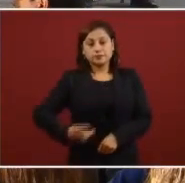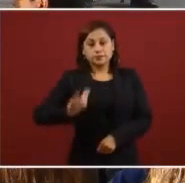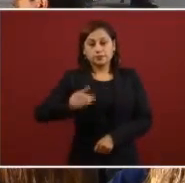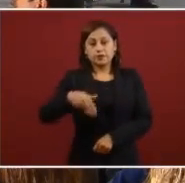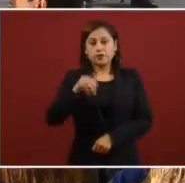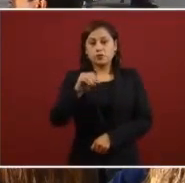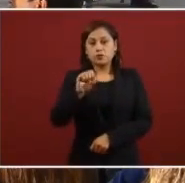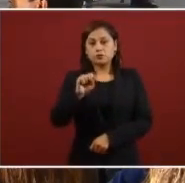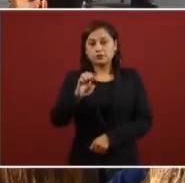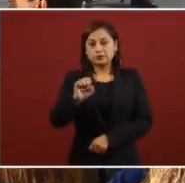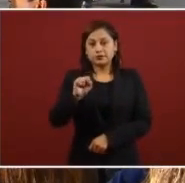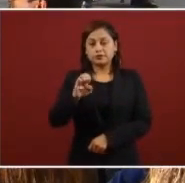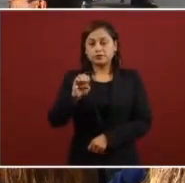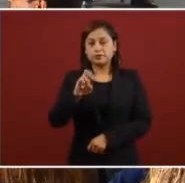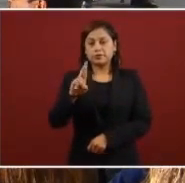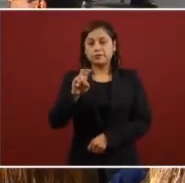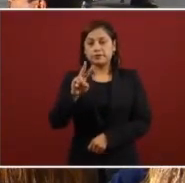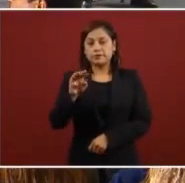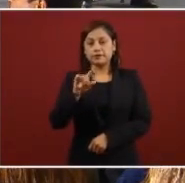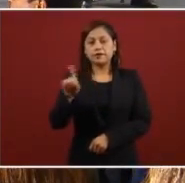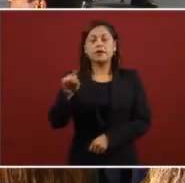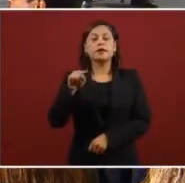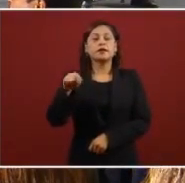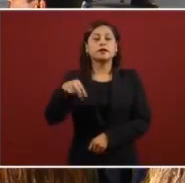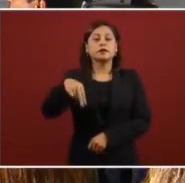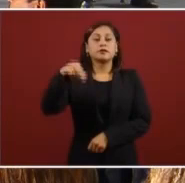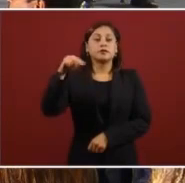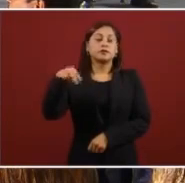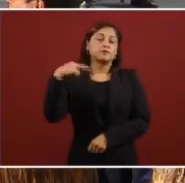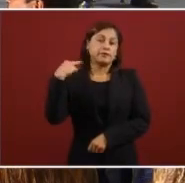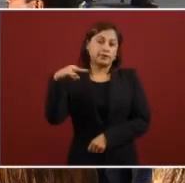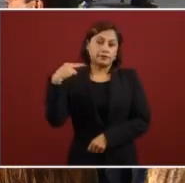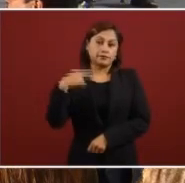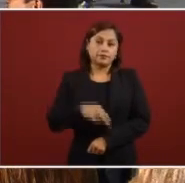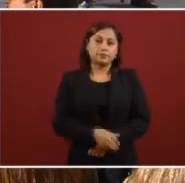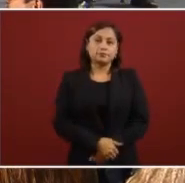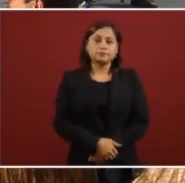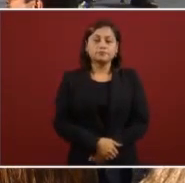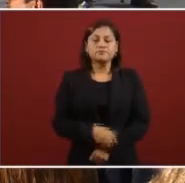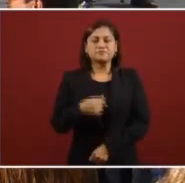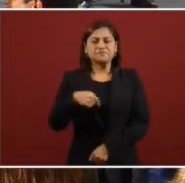So, Mr. President Jose Sobrevilla, there's a little